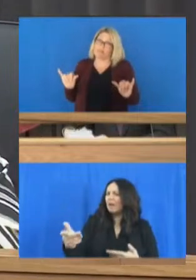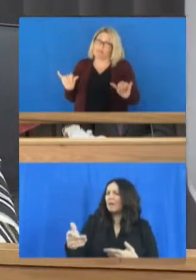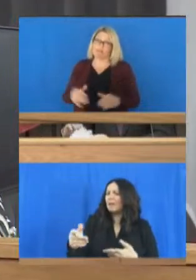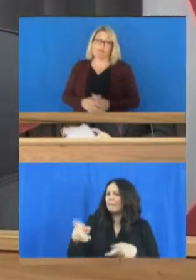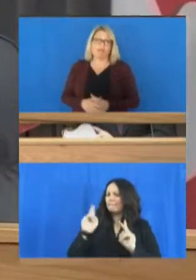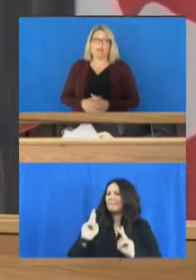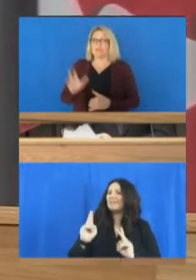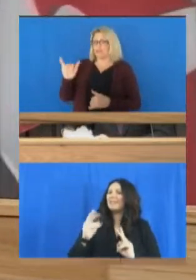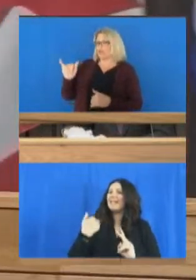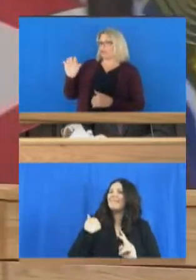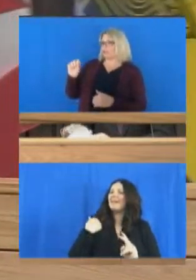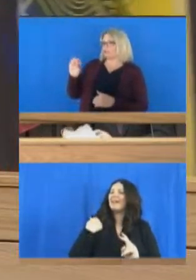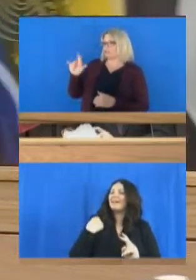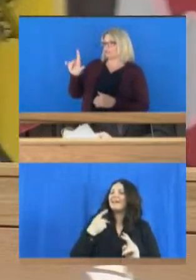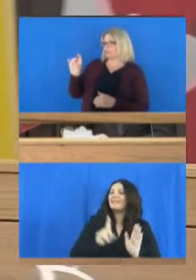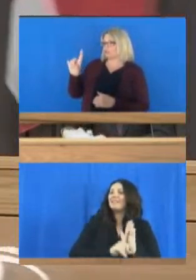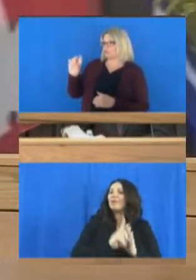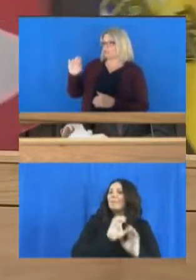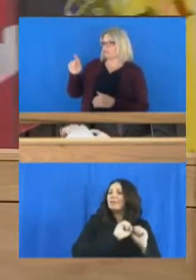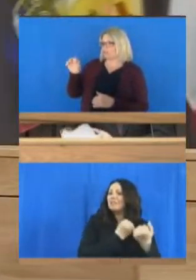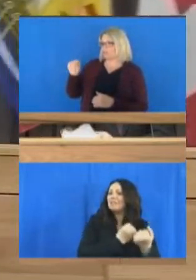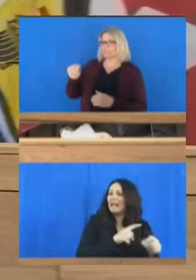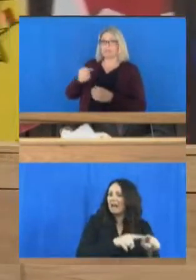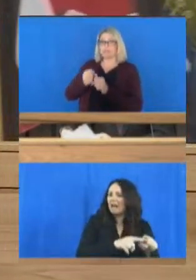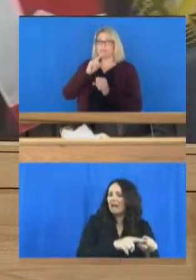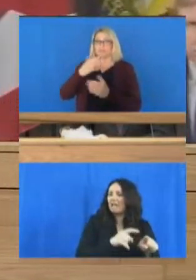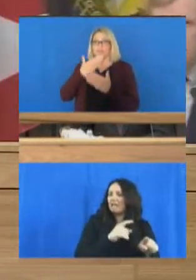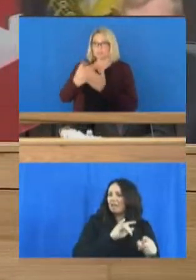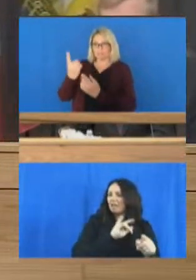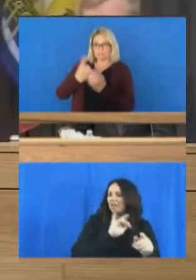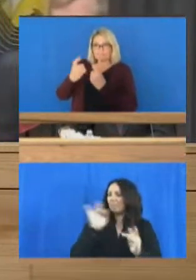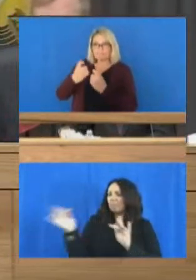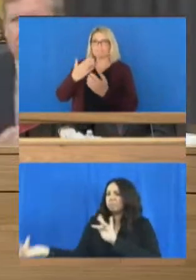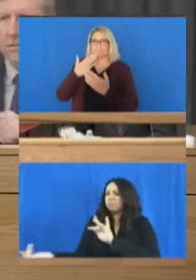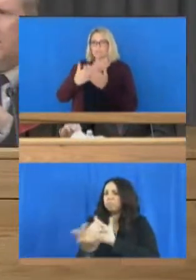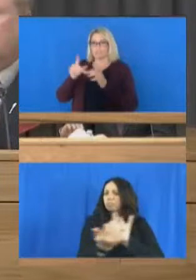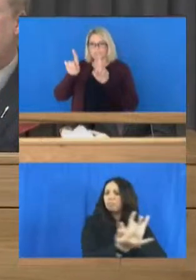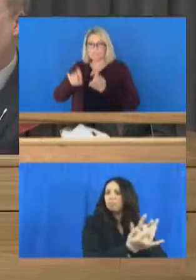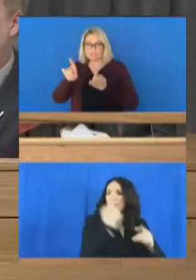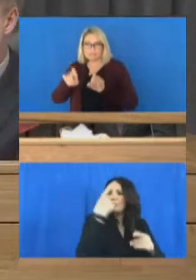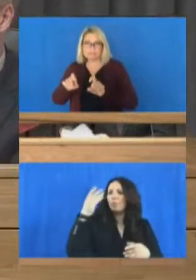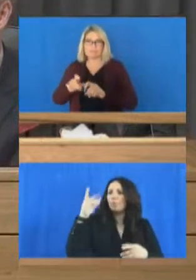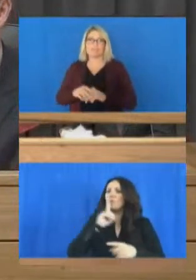symptoms. Thank you, Ms. Odd. We're going to Bobby Jean McKinnon, CBC.